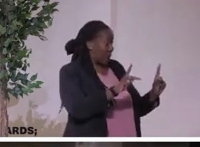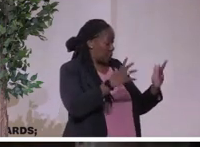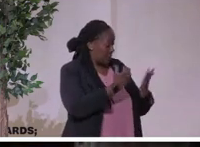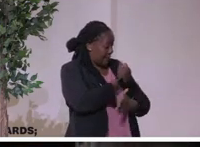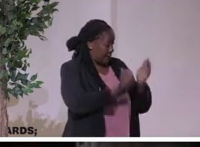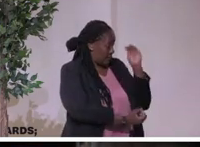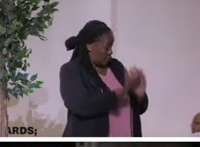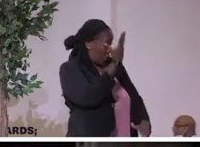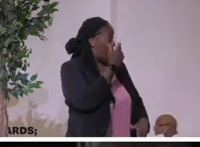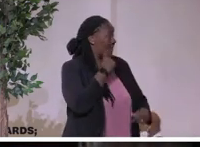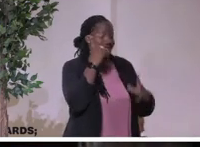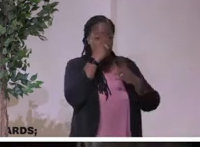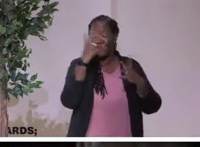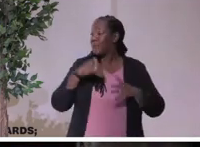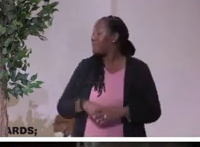beautiful.